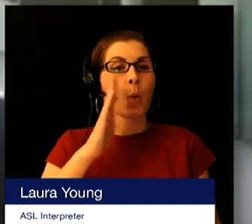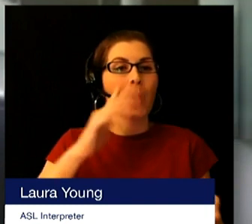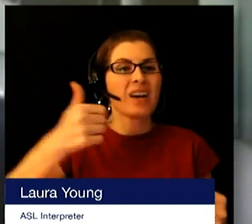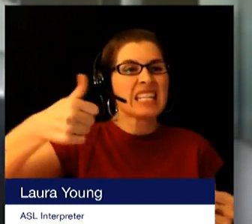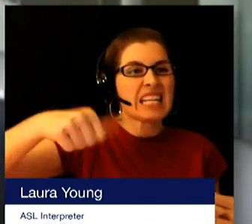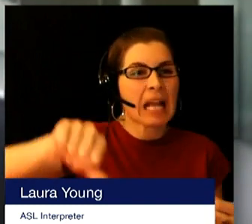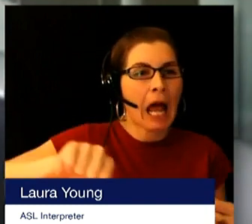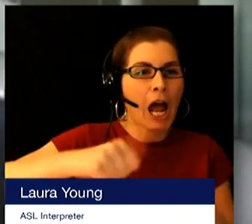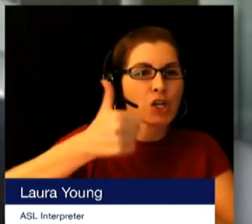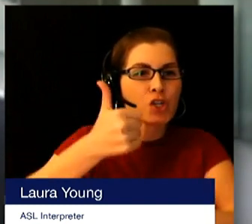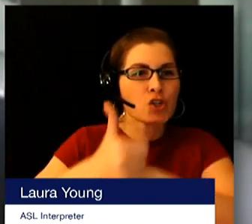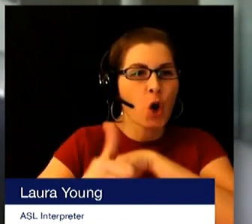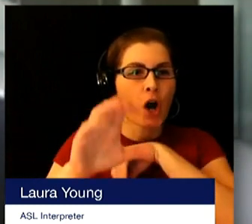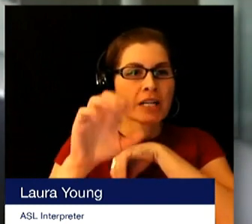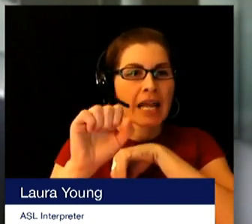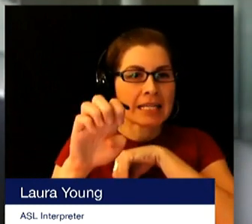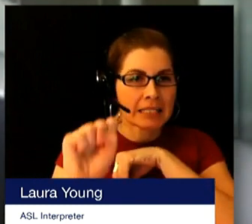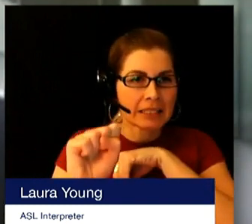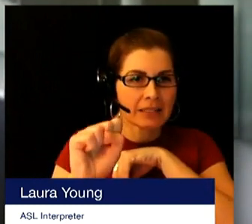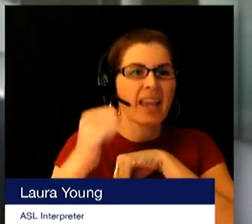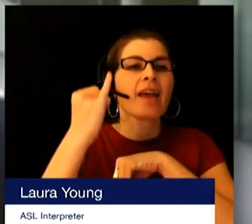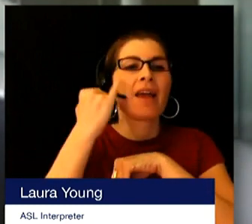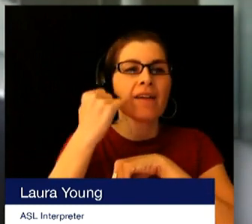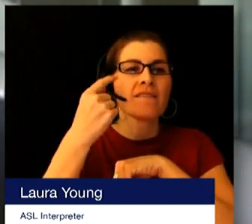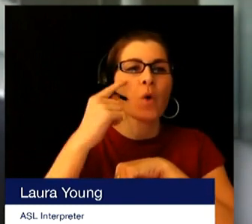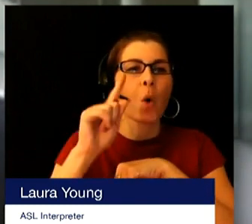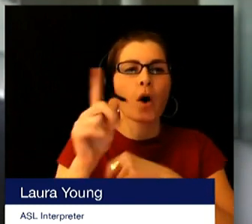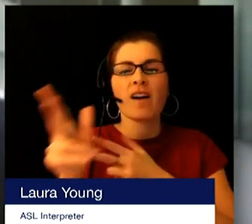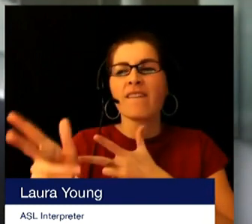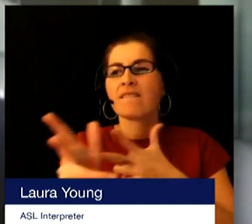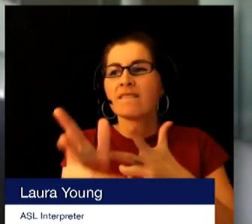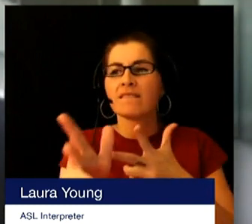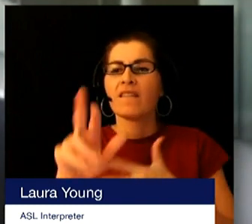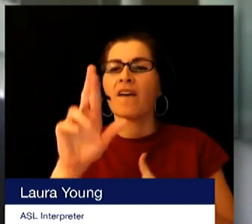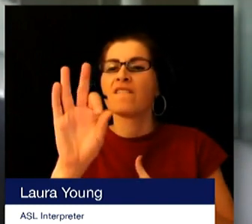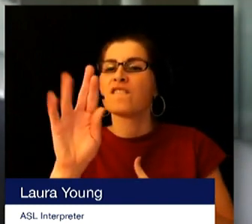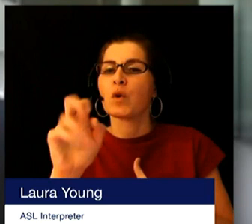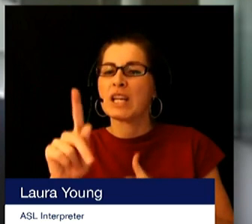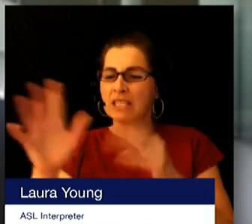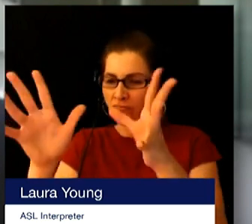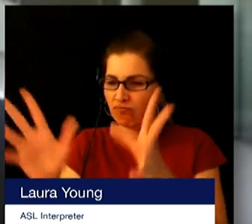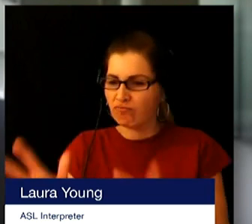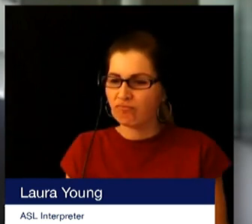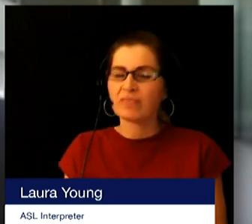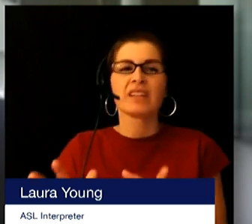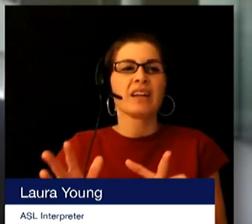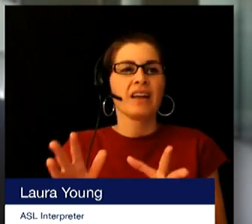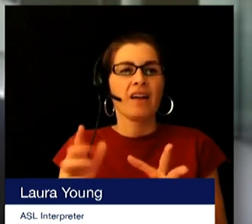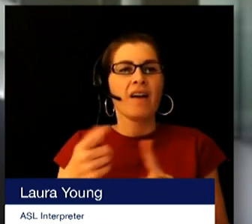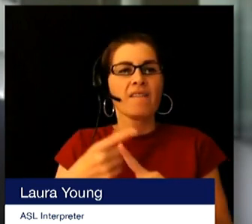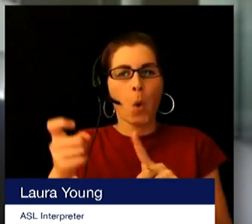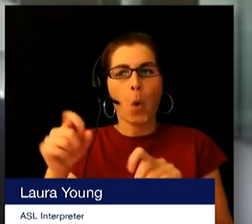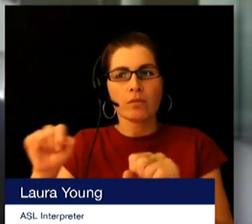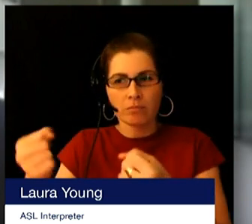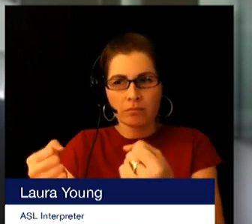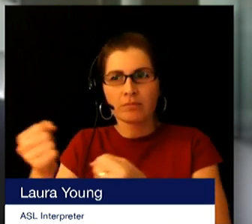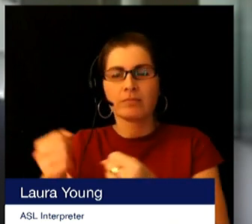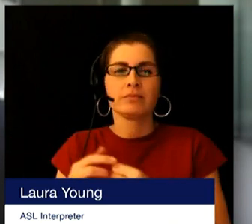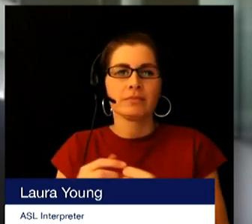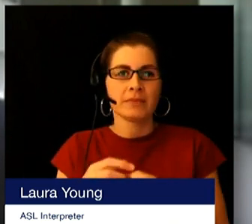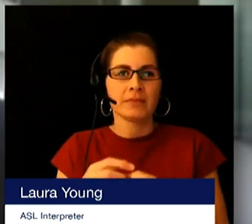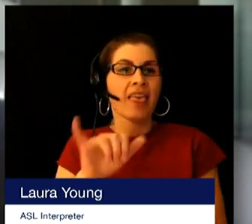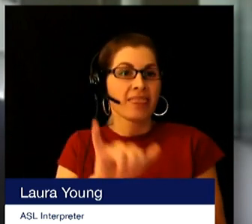cases that stem from stop and frisk style, pretextual stopping of motorists. It's a way that we